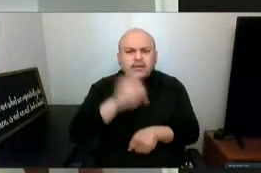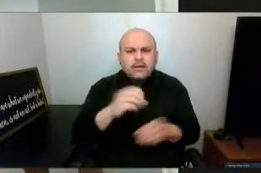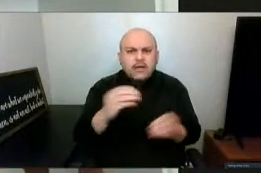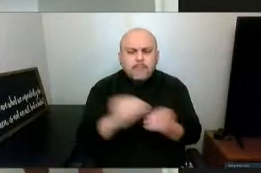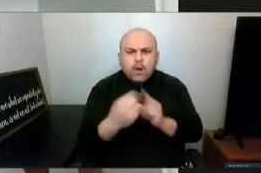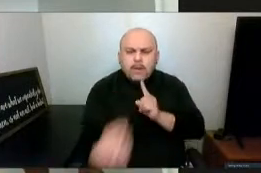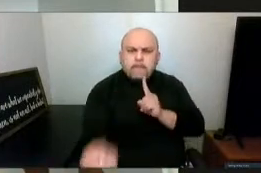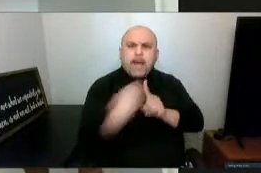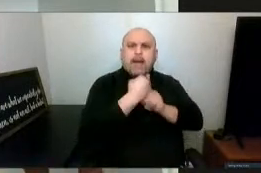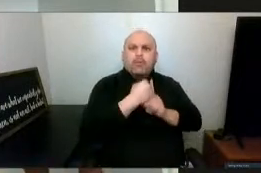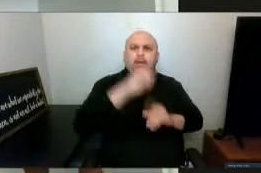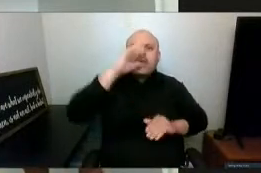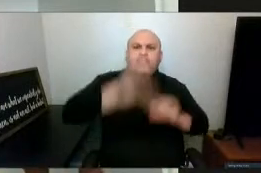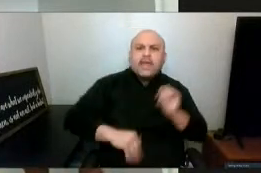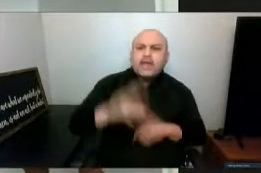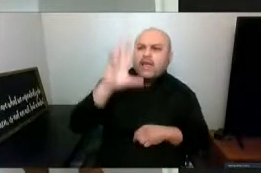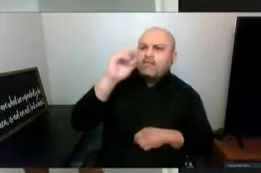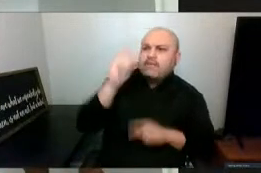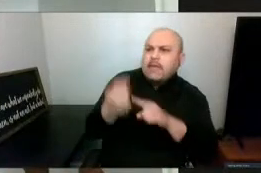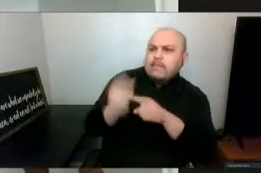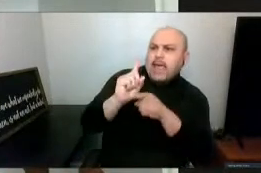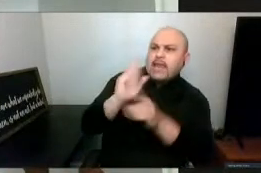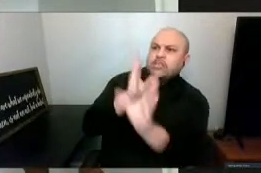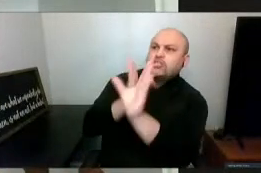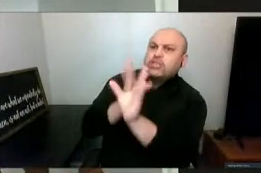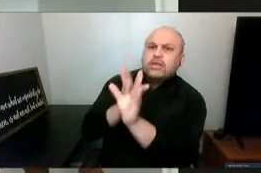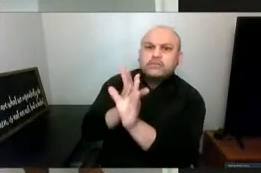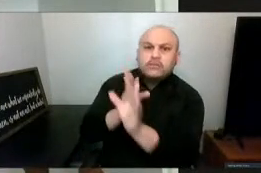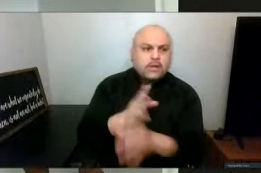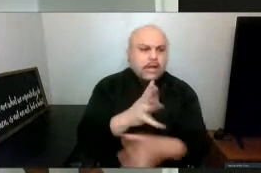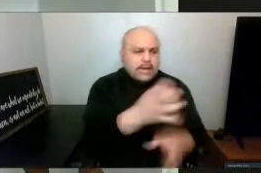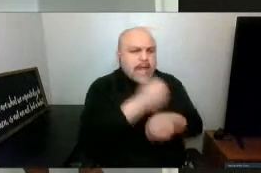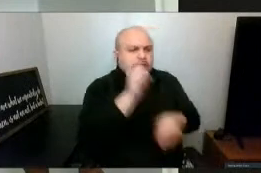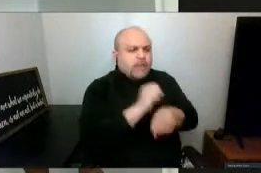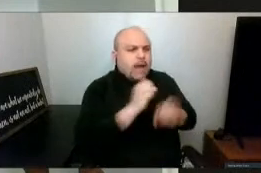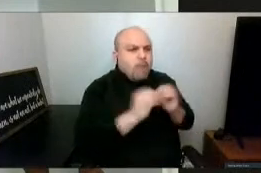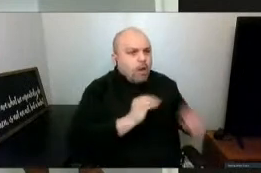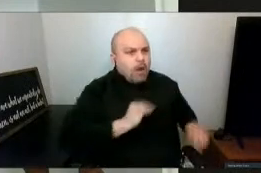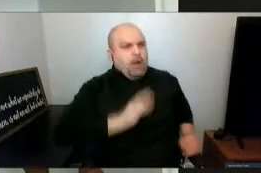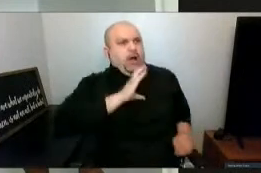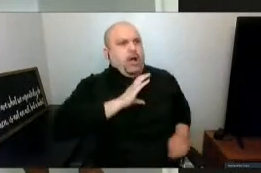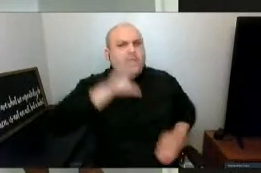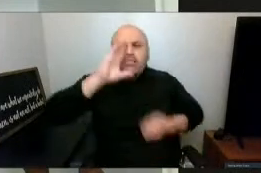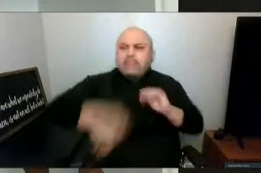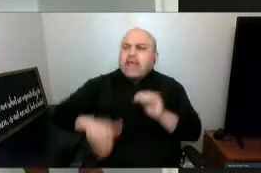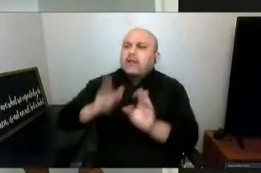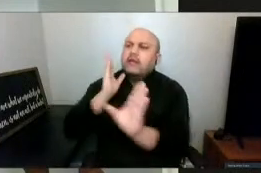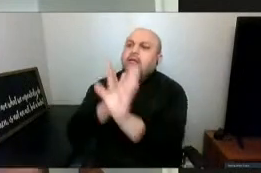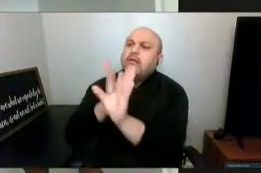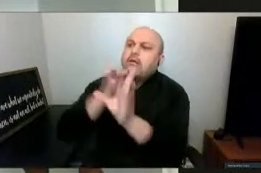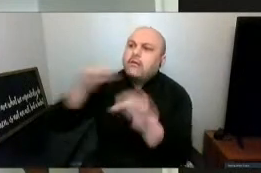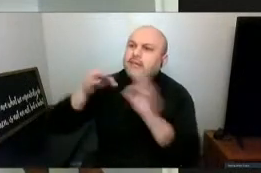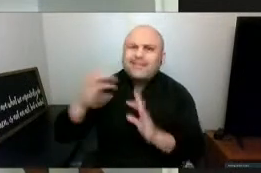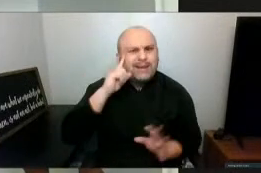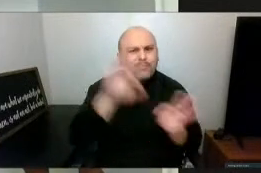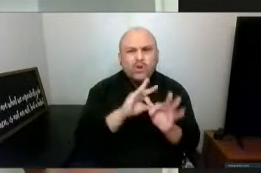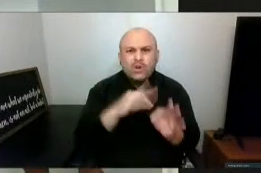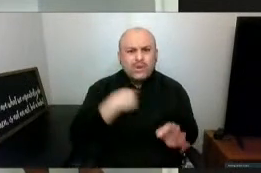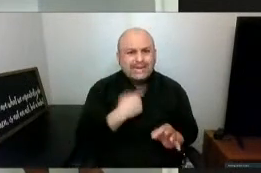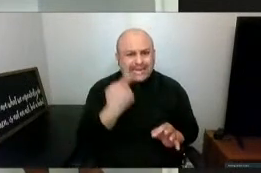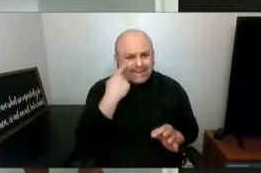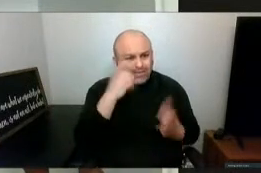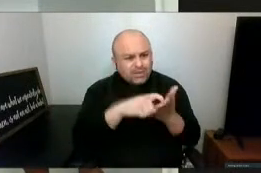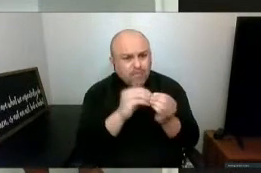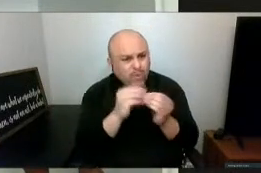50-minute psychotherapy hour or multiple 50-minute psychotherapy hours. And I think the more we recognize that, and that's why we talk about a